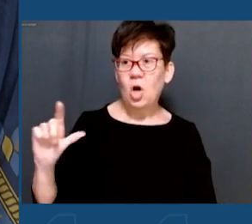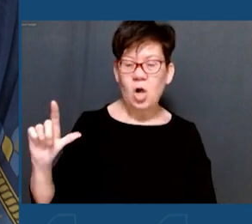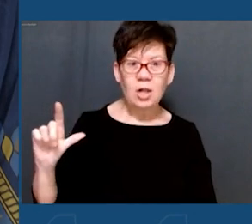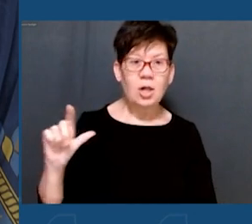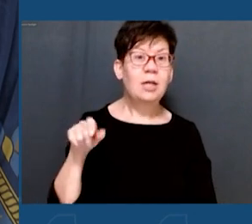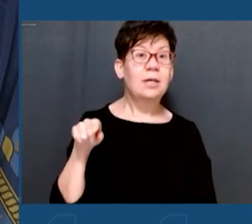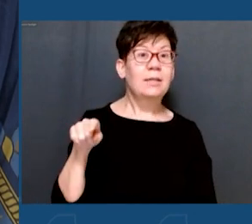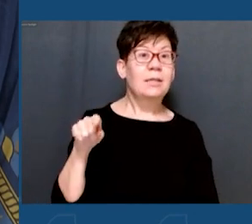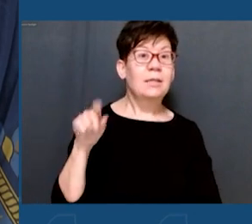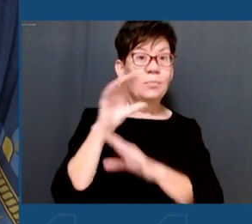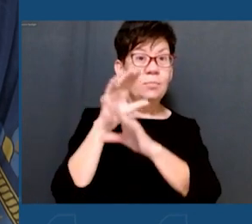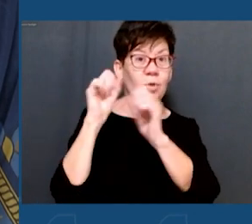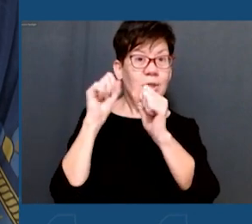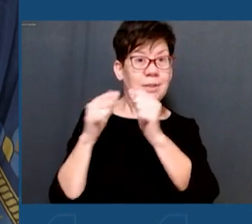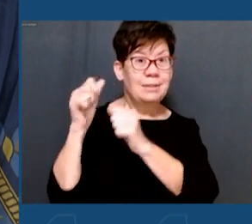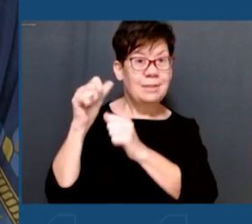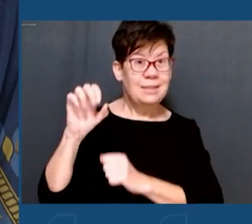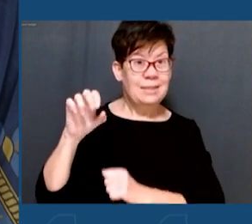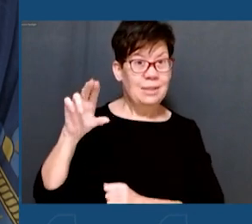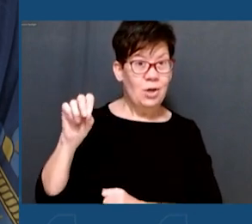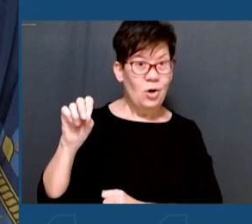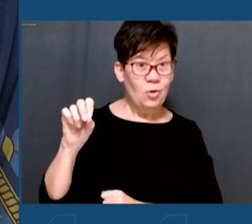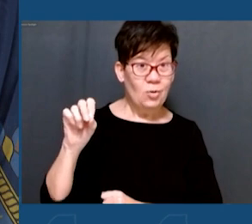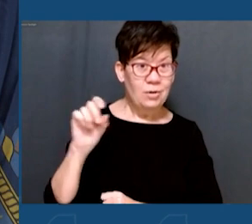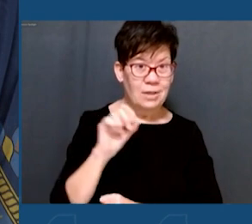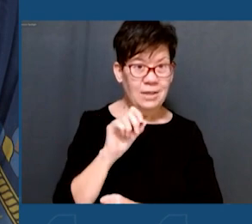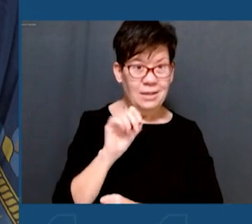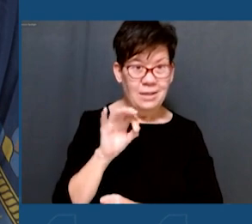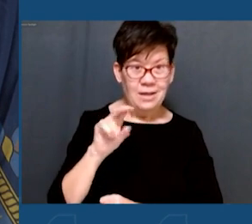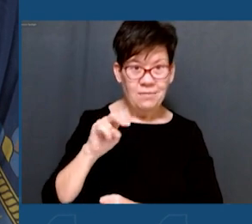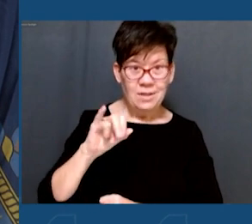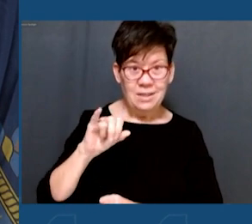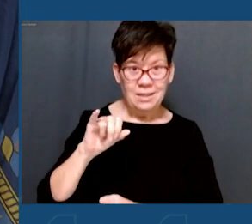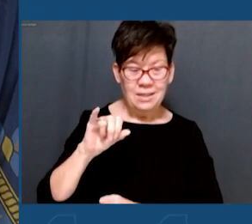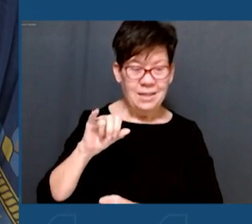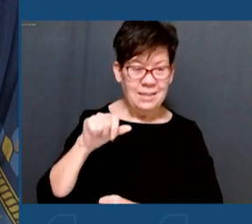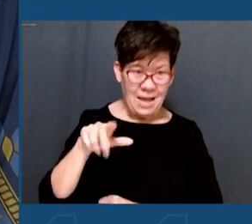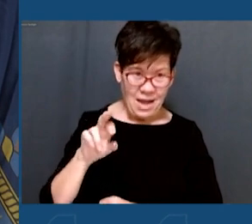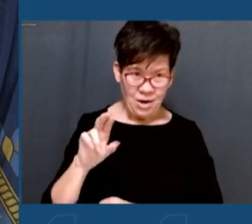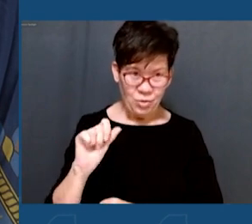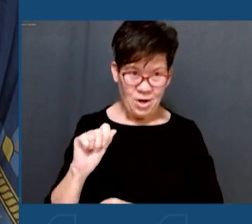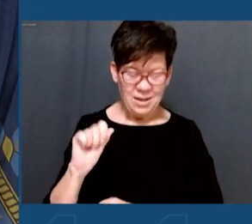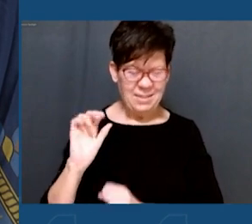Niagara President and CEO. Gary, how are my little friends?